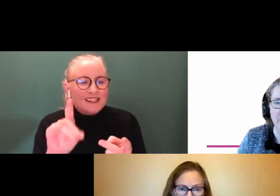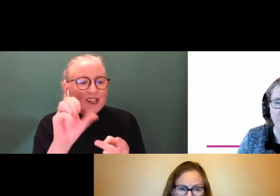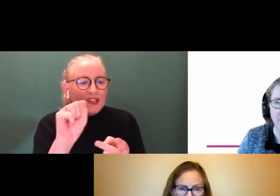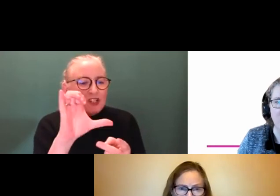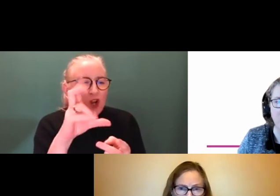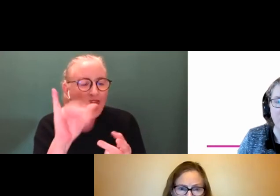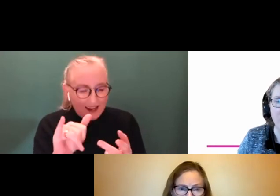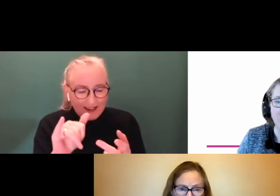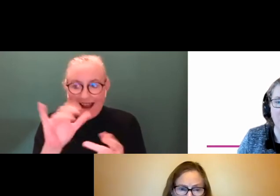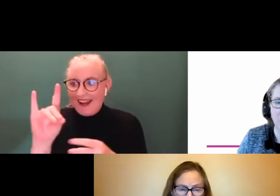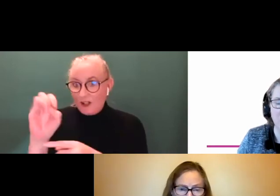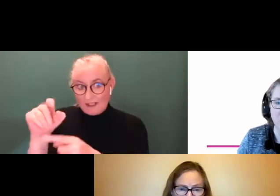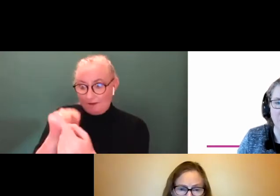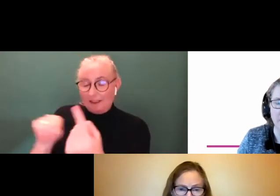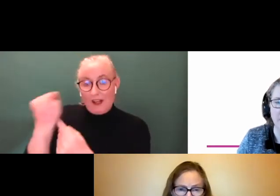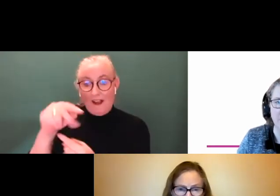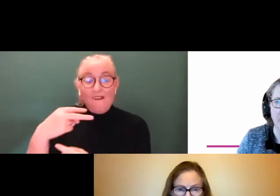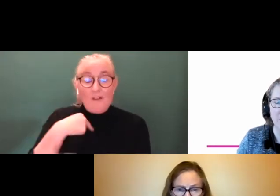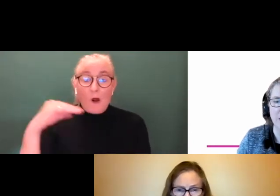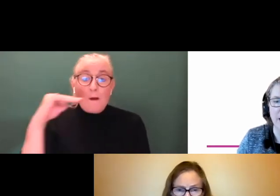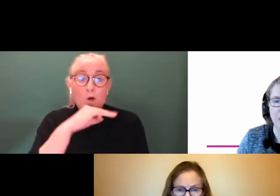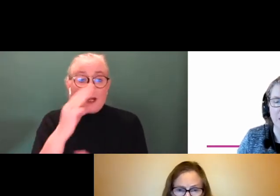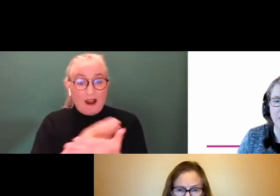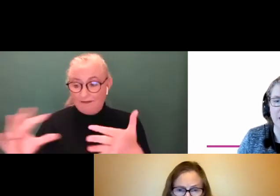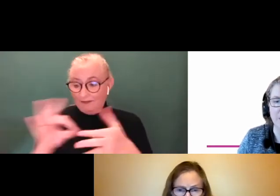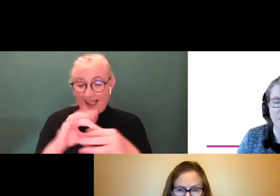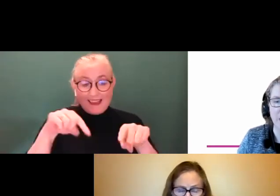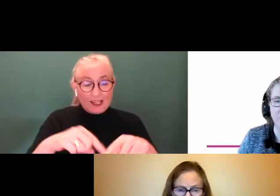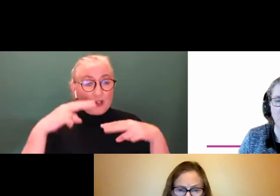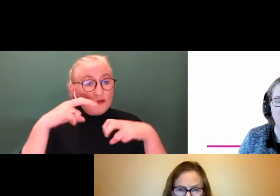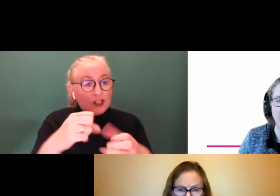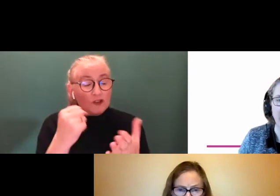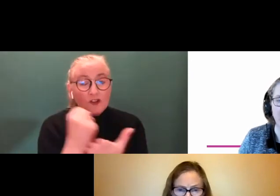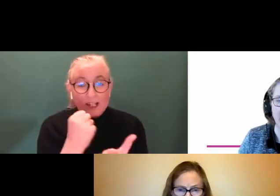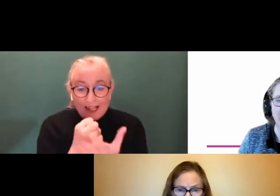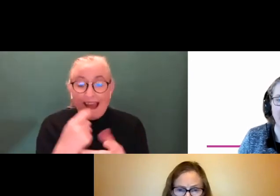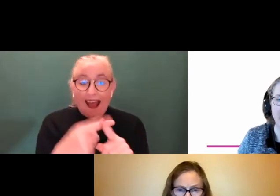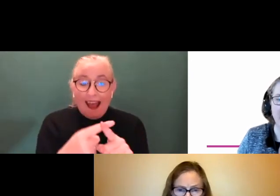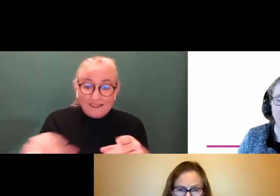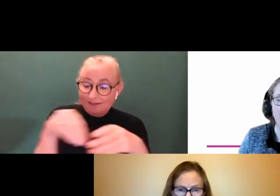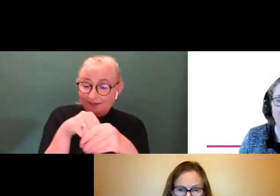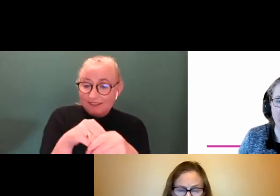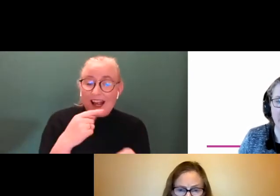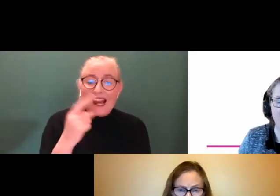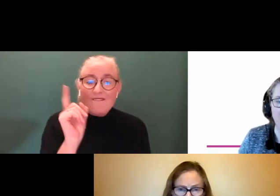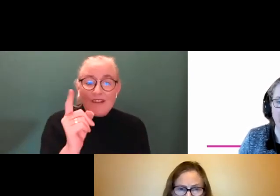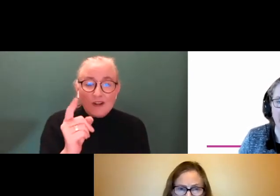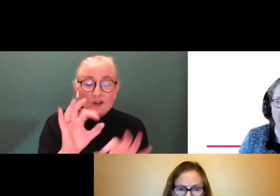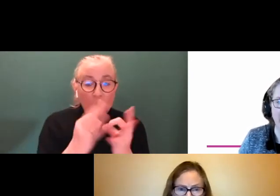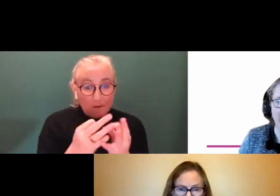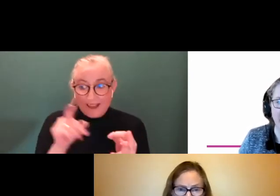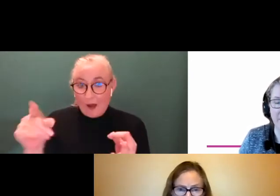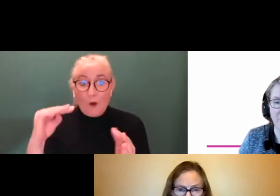in the HSE who've been very crucial to this study. And Suzanne was on the scientific advisory group and played, you know, a very key